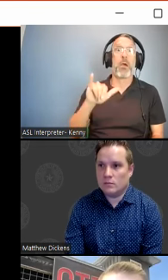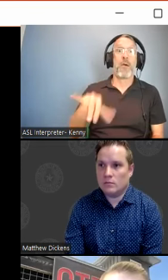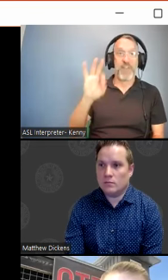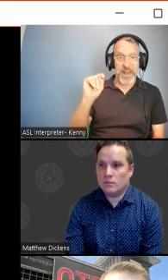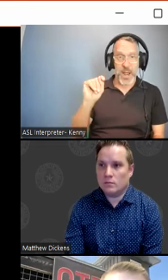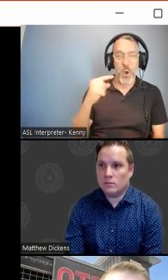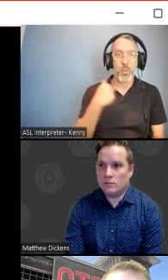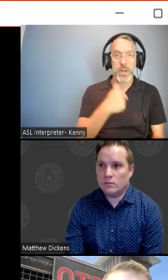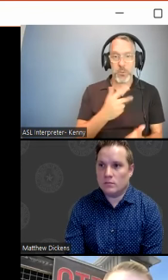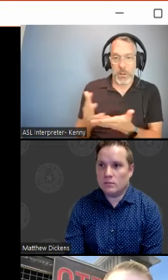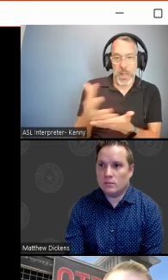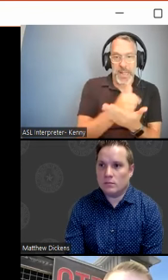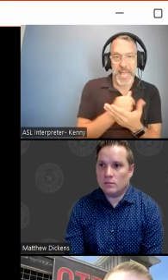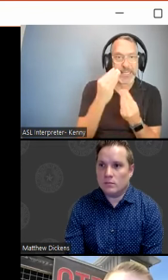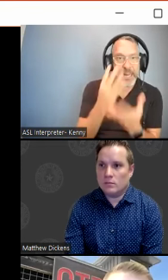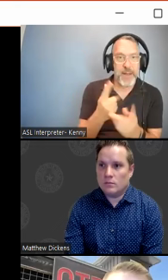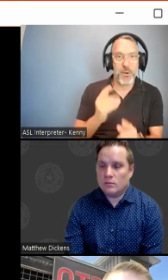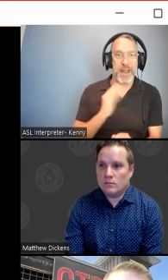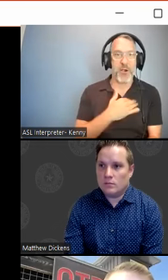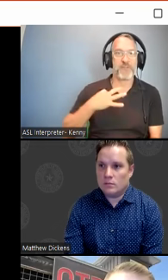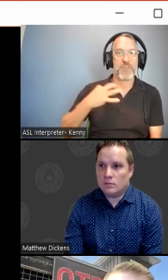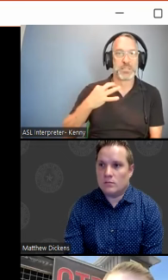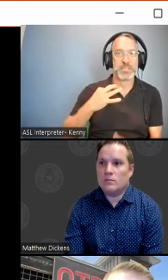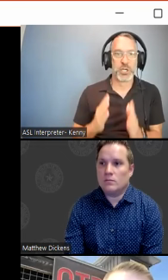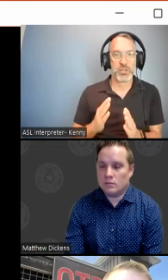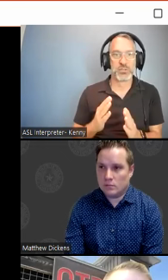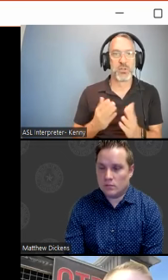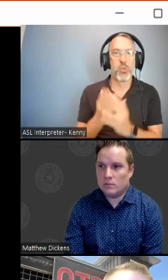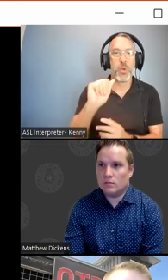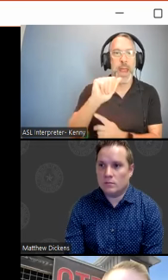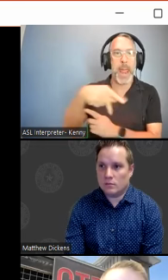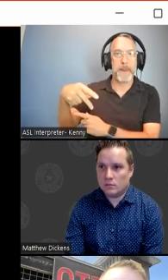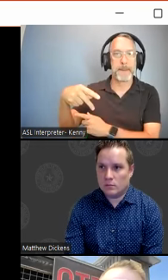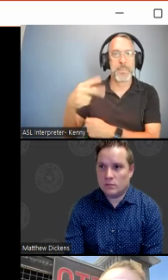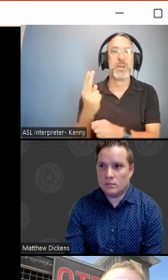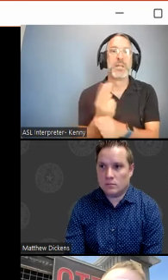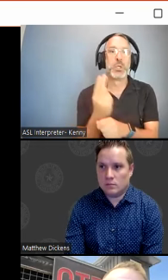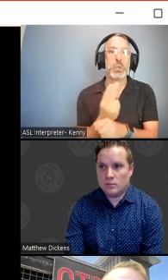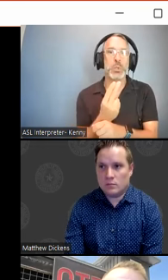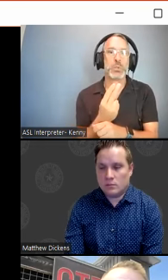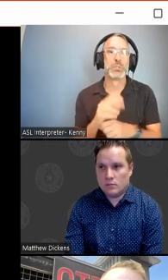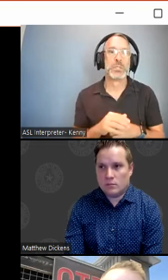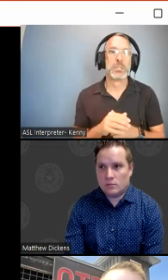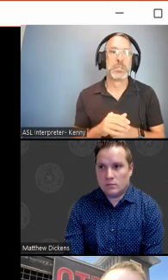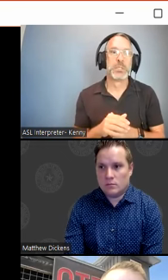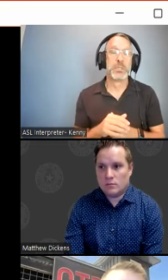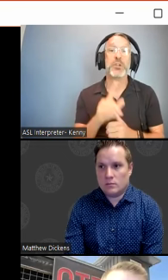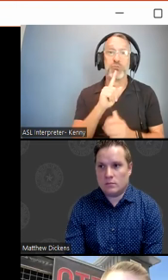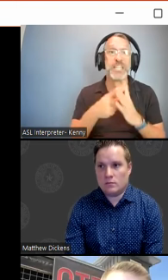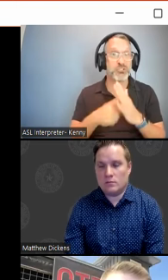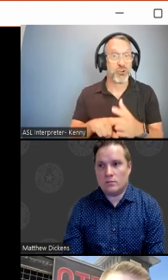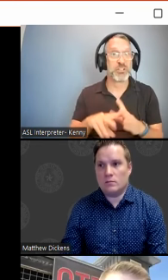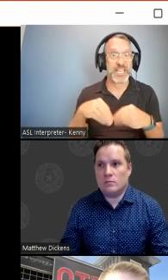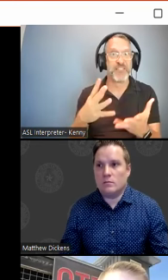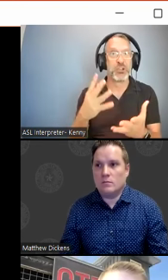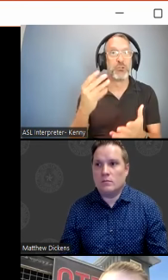able to collect data off of all of our volunteers through an app that is used that really starts to give you a